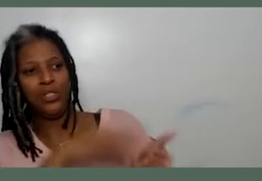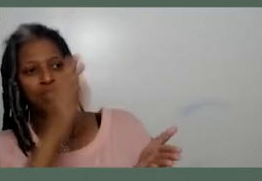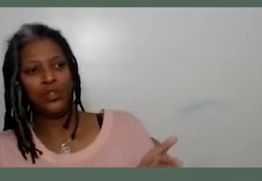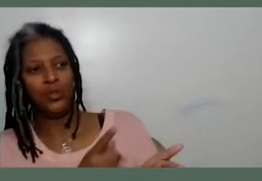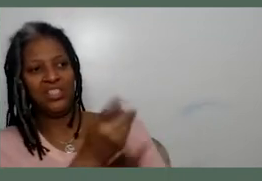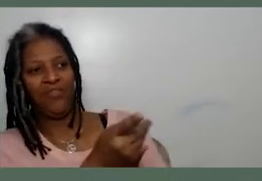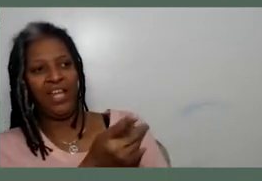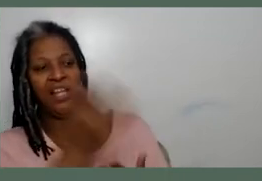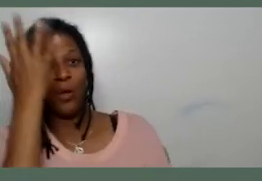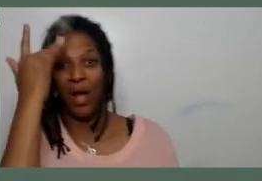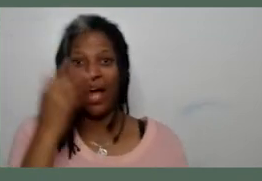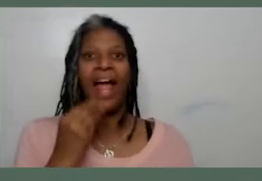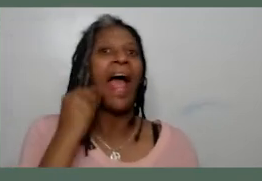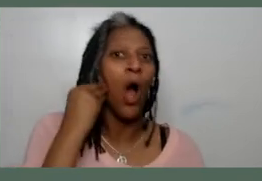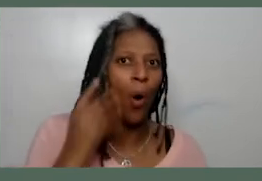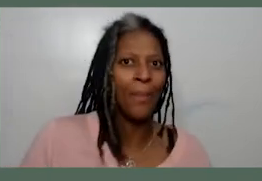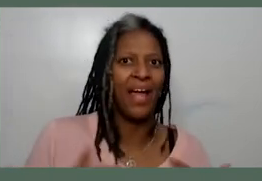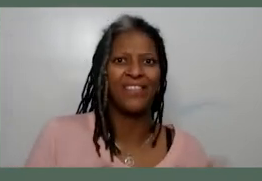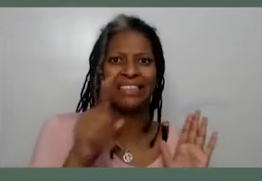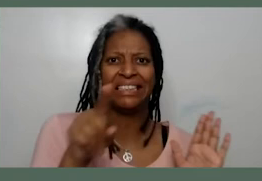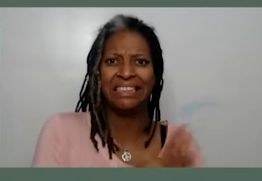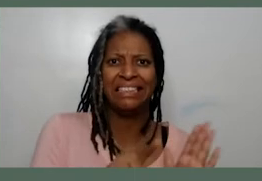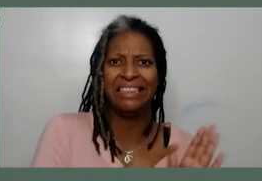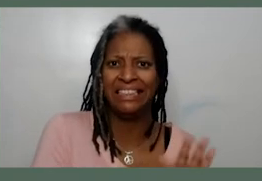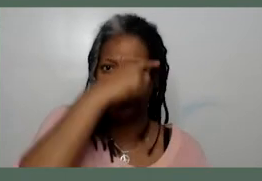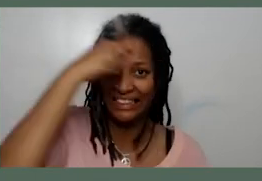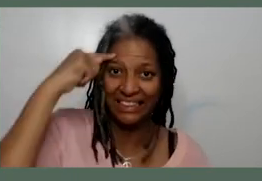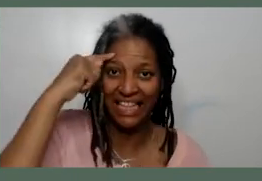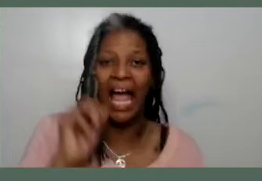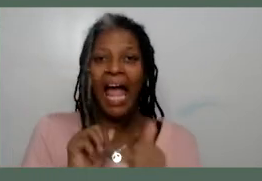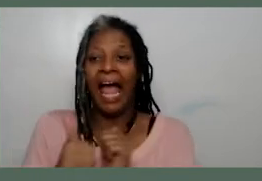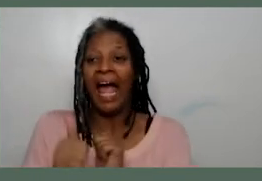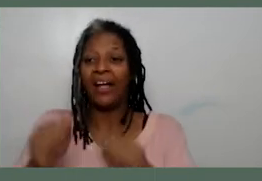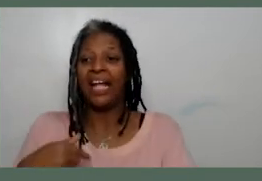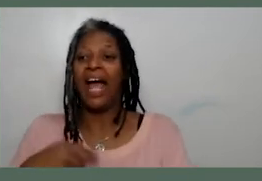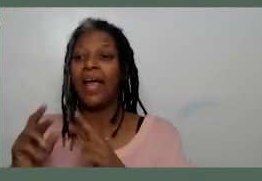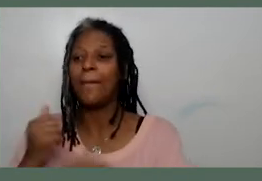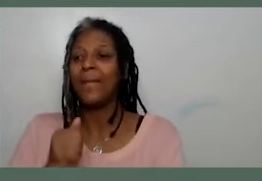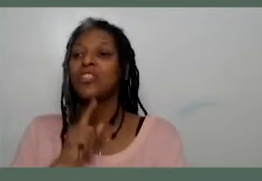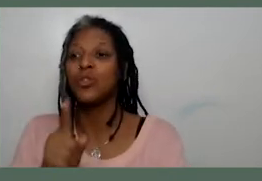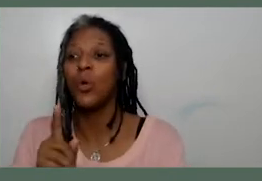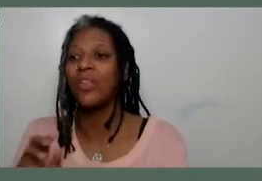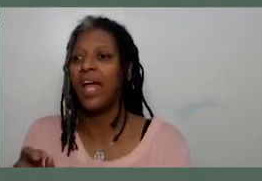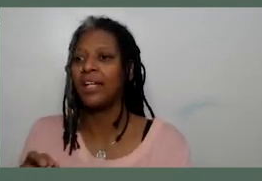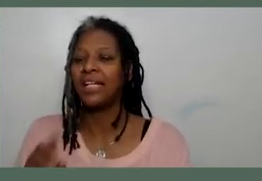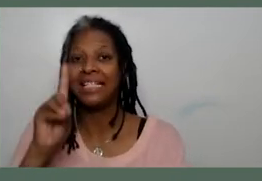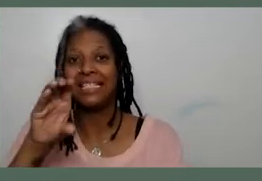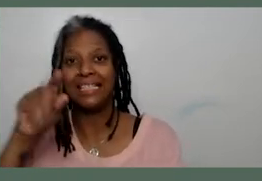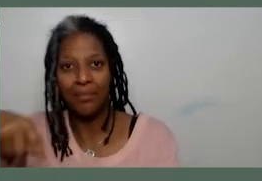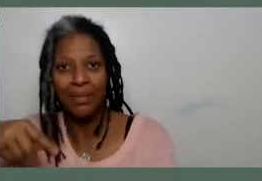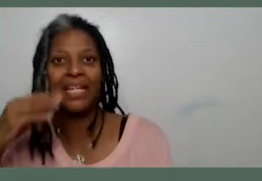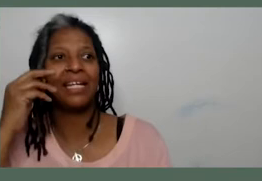lot of stuff going on at home, have I done the necessary reports to make sure that like DCPMP is involved to make sure that they're safe? Have